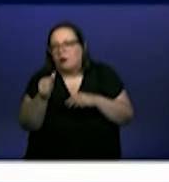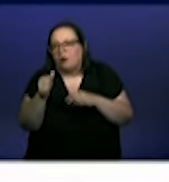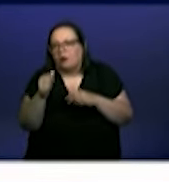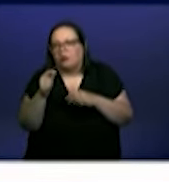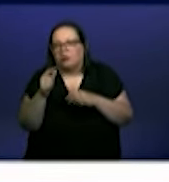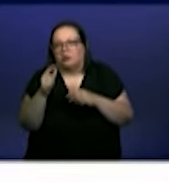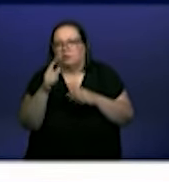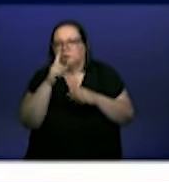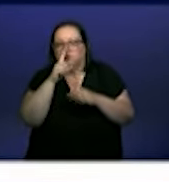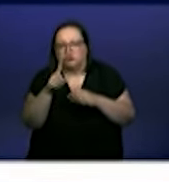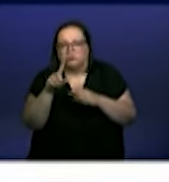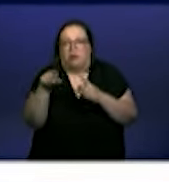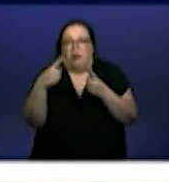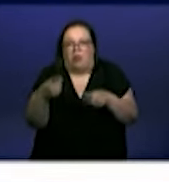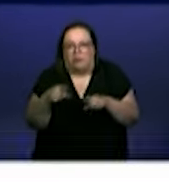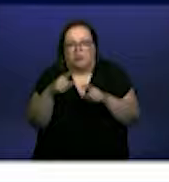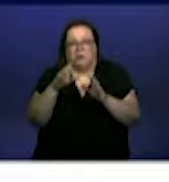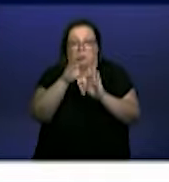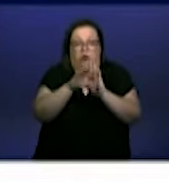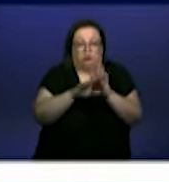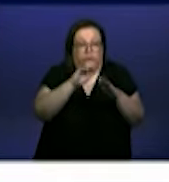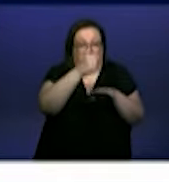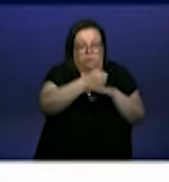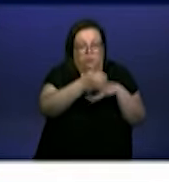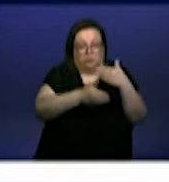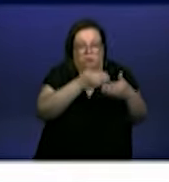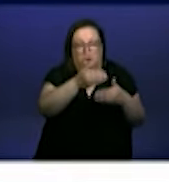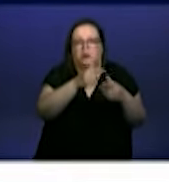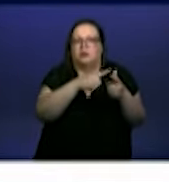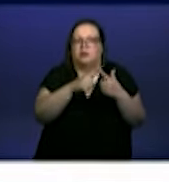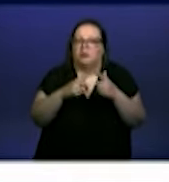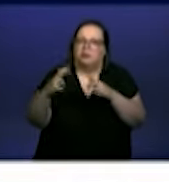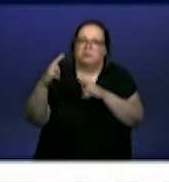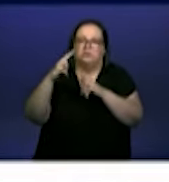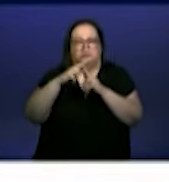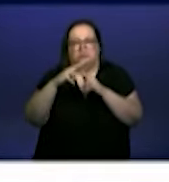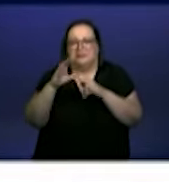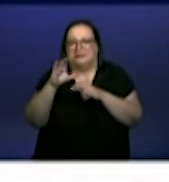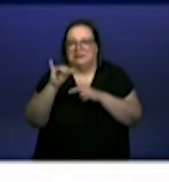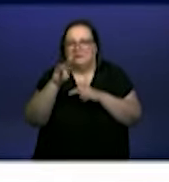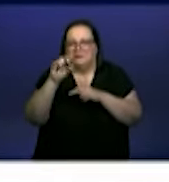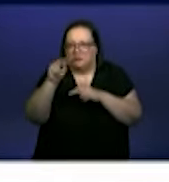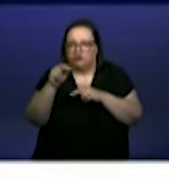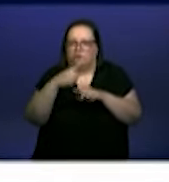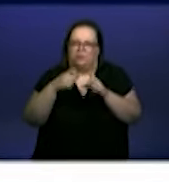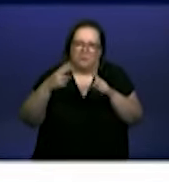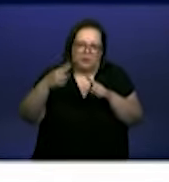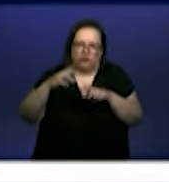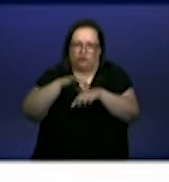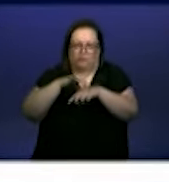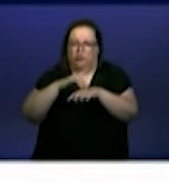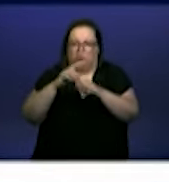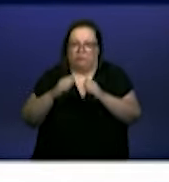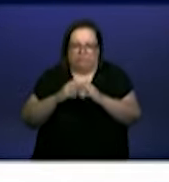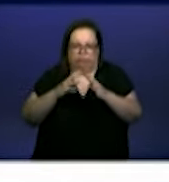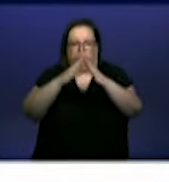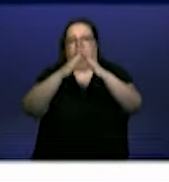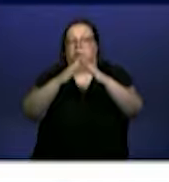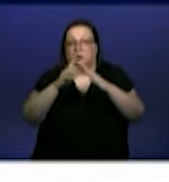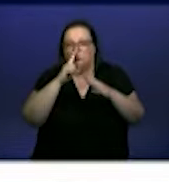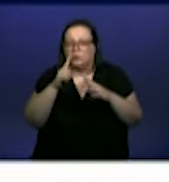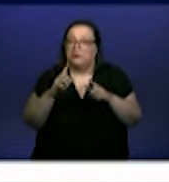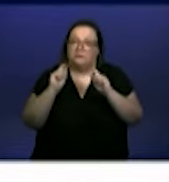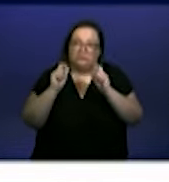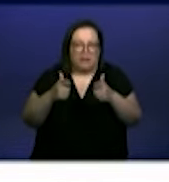after the Constitution was enacted, the greatest civilization of the history of planet Earth sprang into existence. And it happened almost overnight, and it wasn't